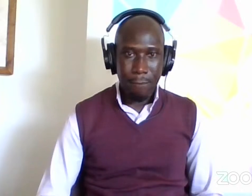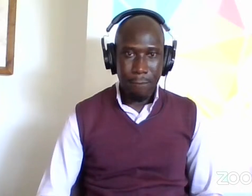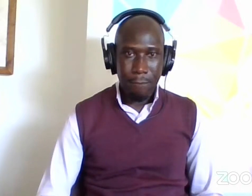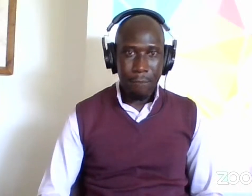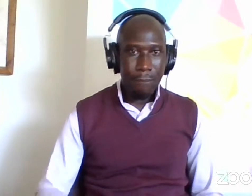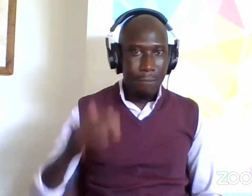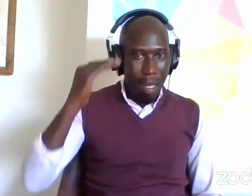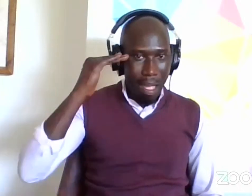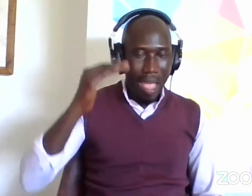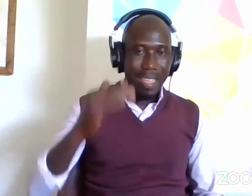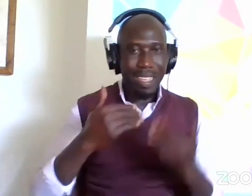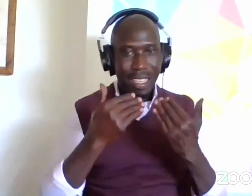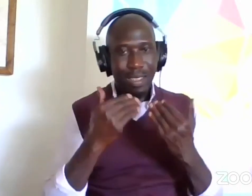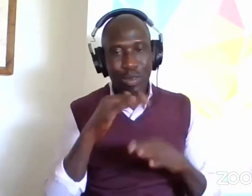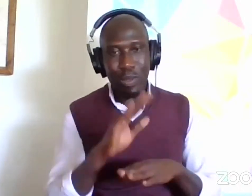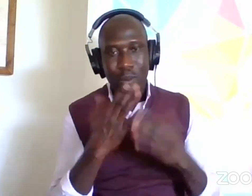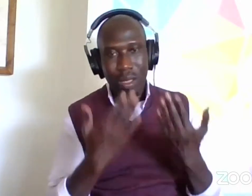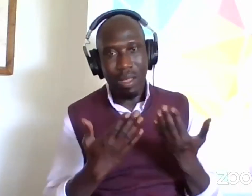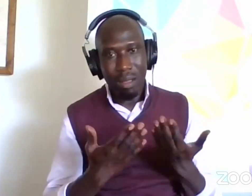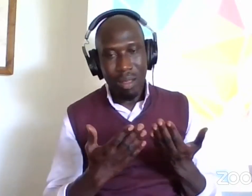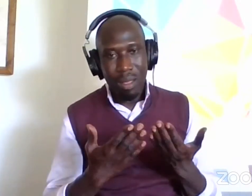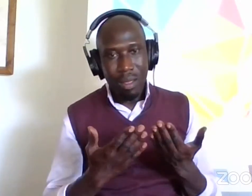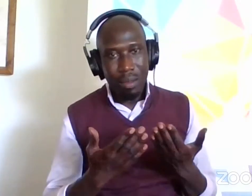Hi, thank you so much.